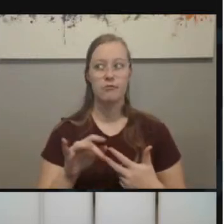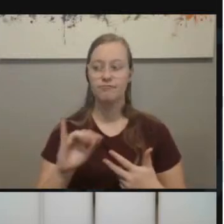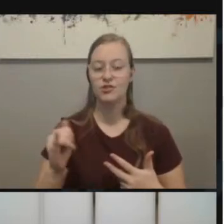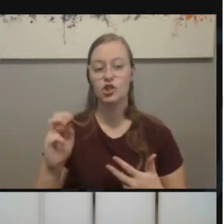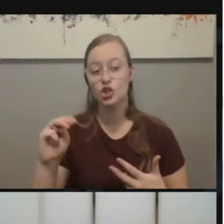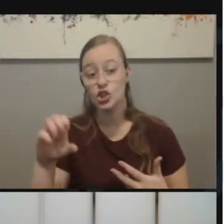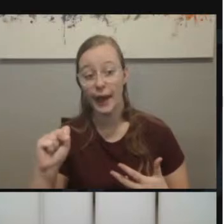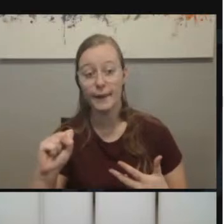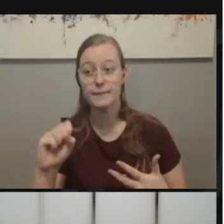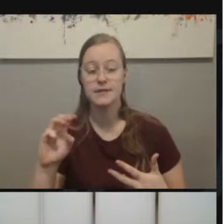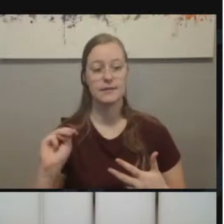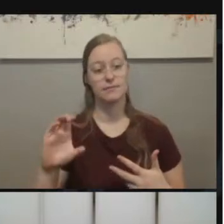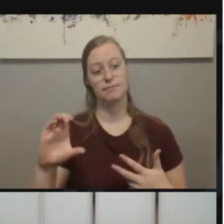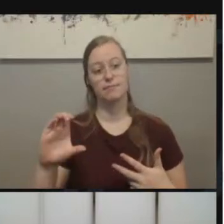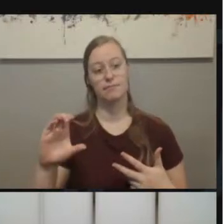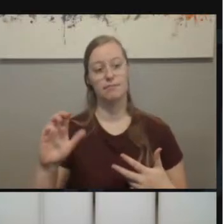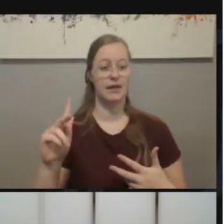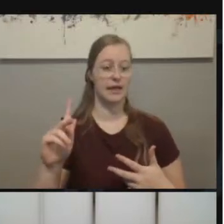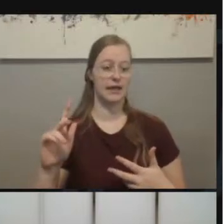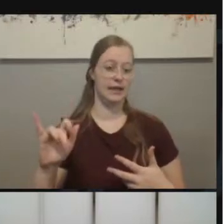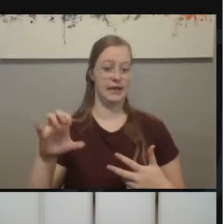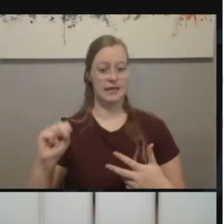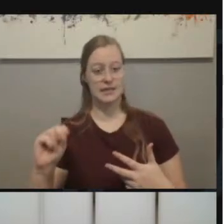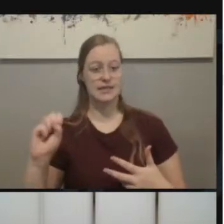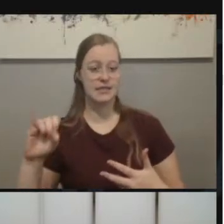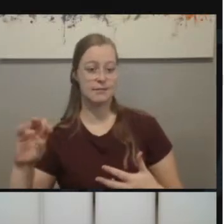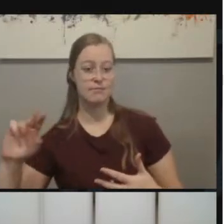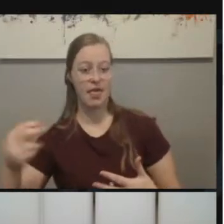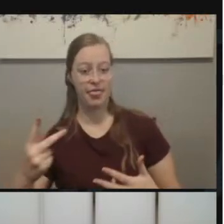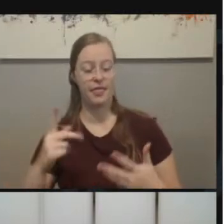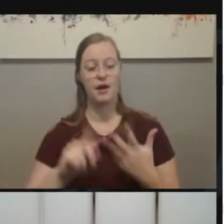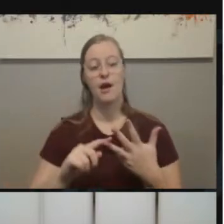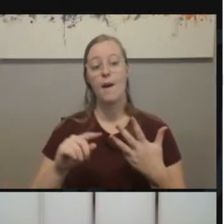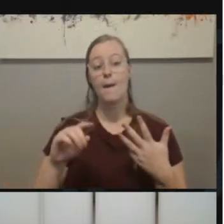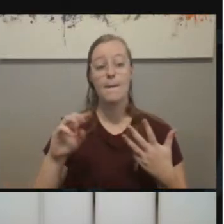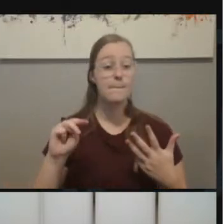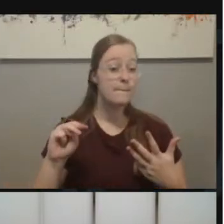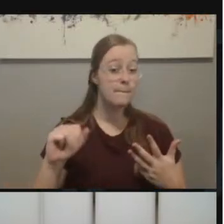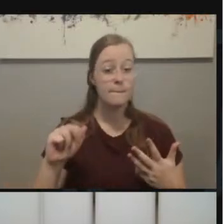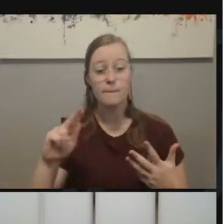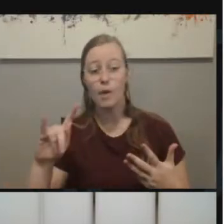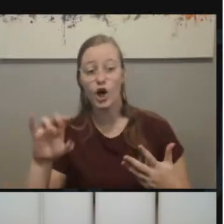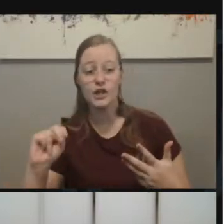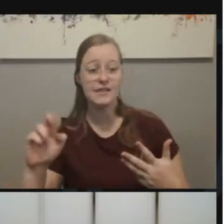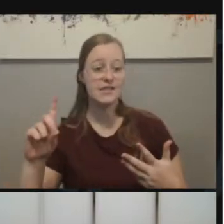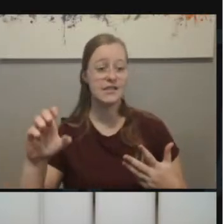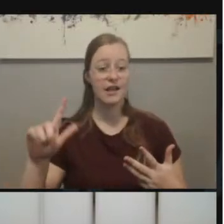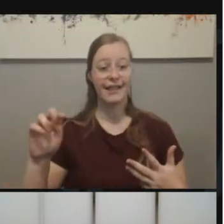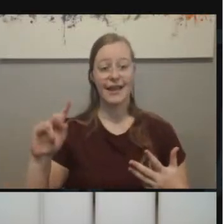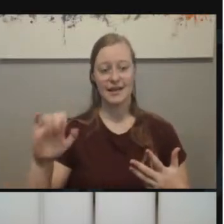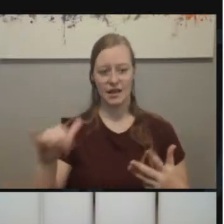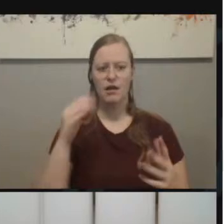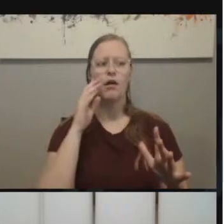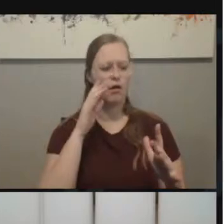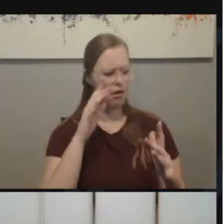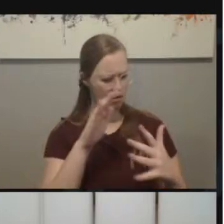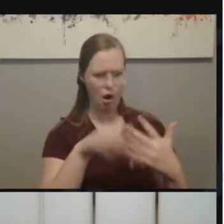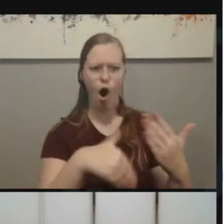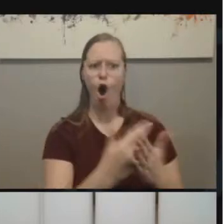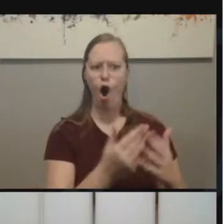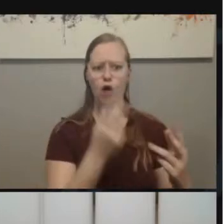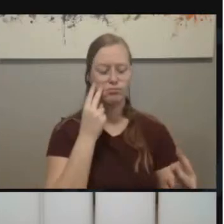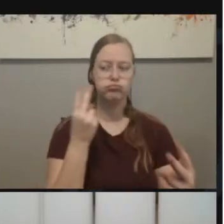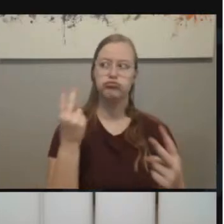James McCune Smith, Martin Delany, all look back on the American past, and